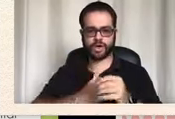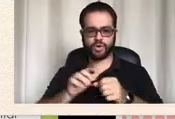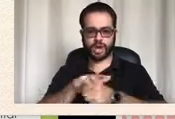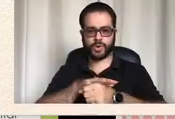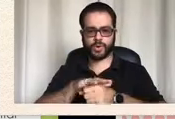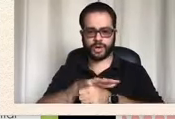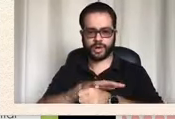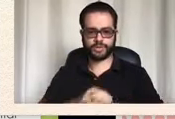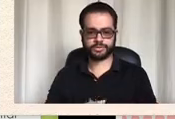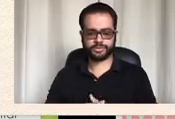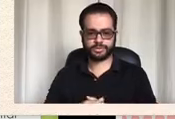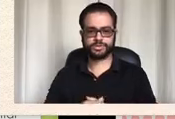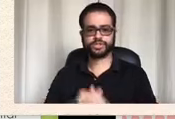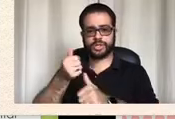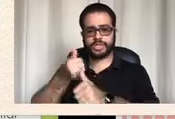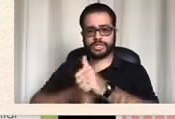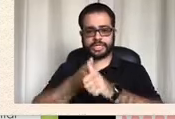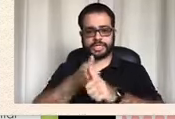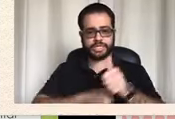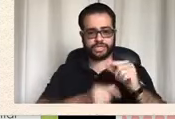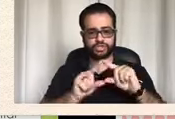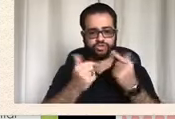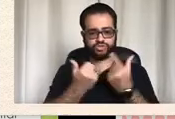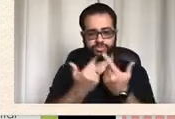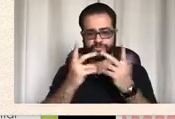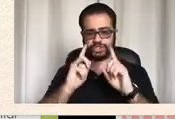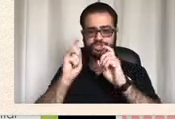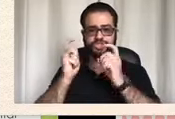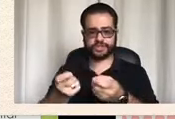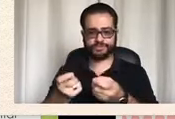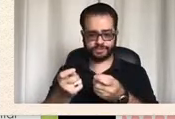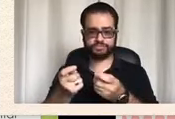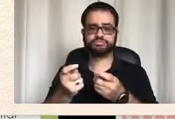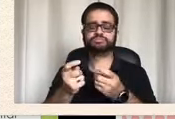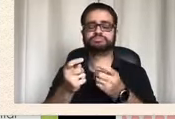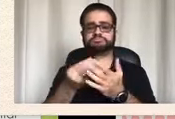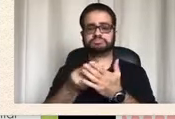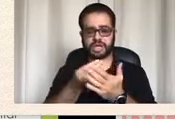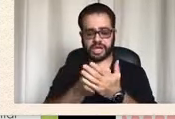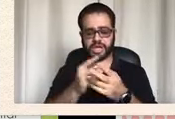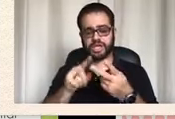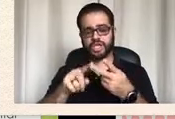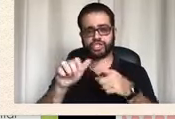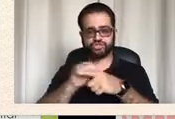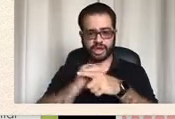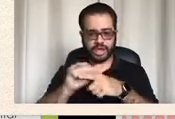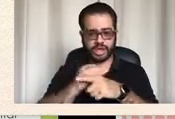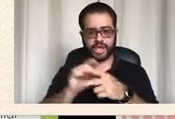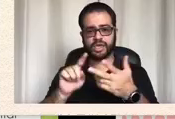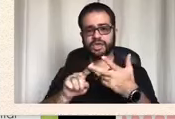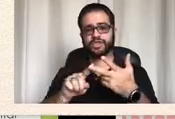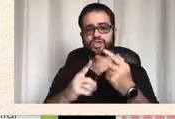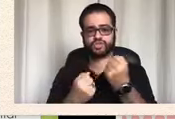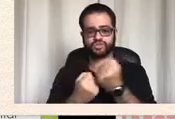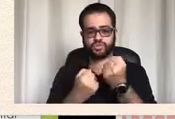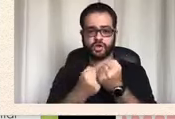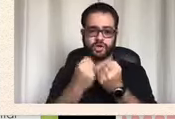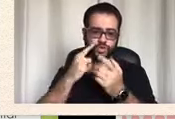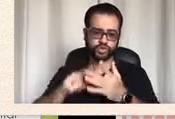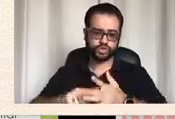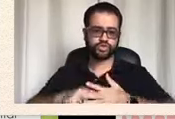each group was given a grant and training and support to start a